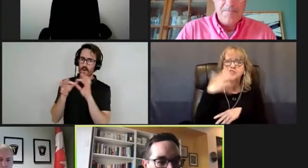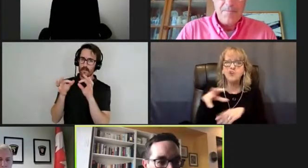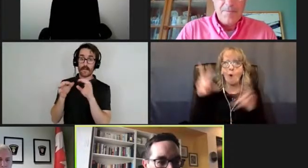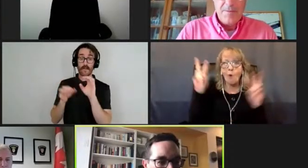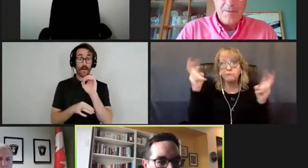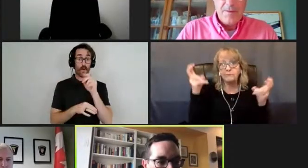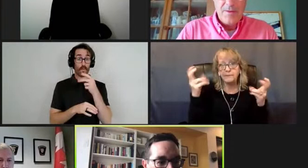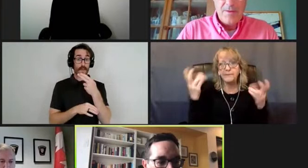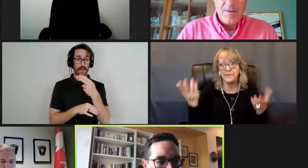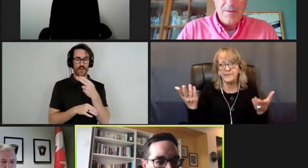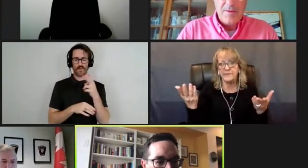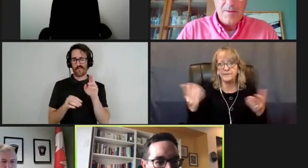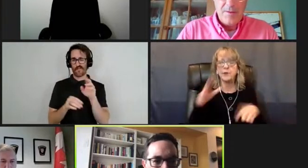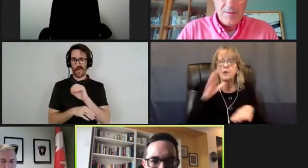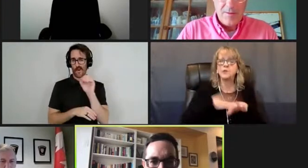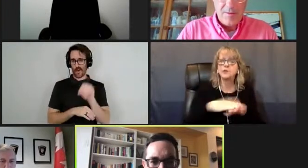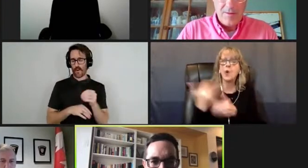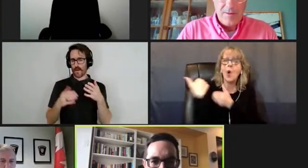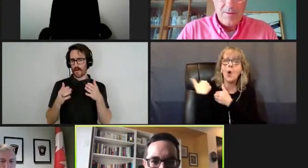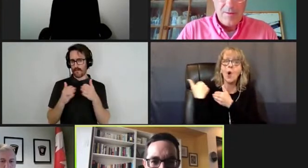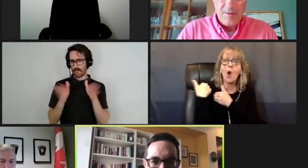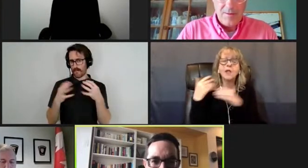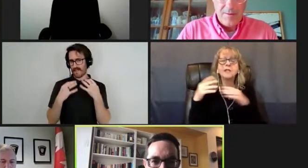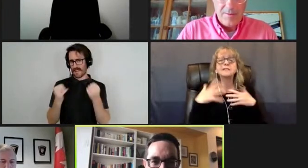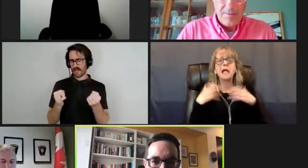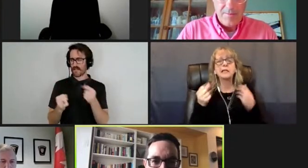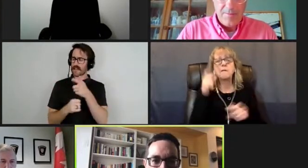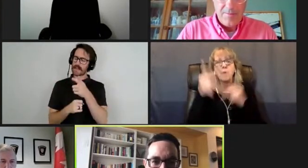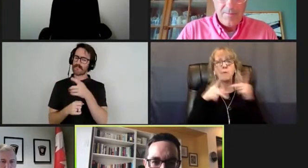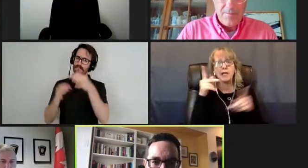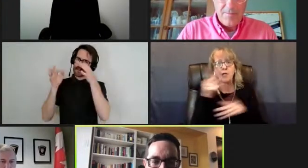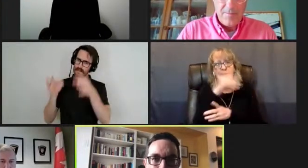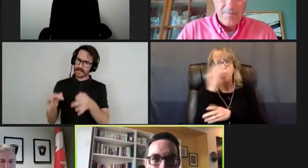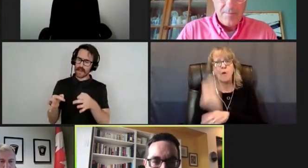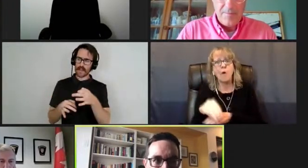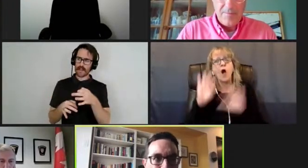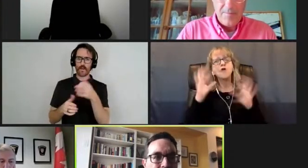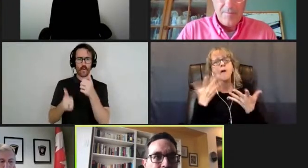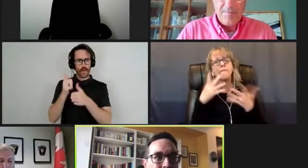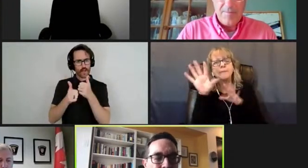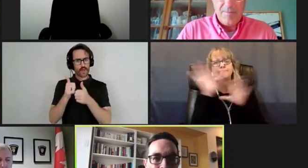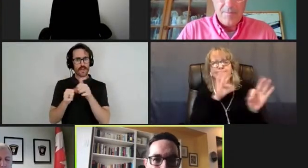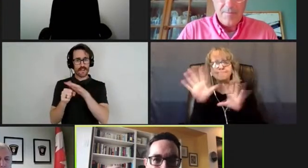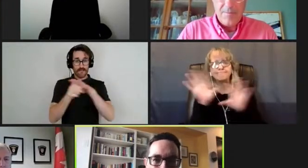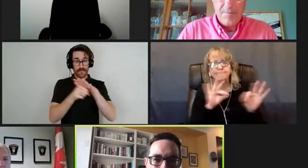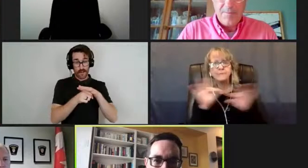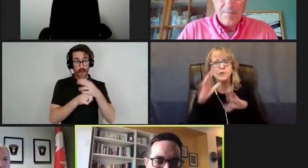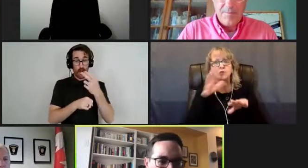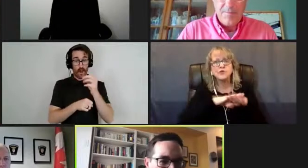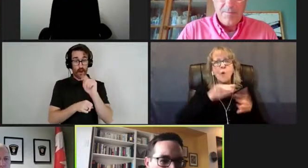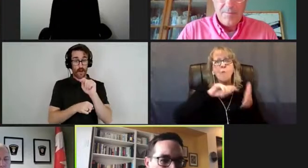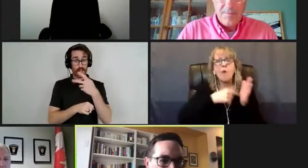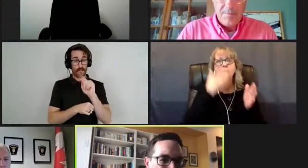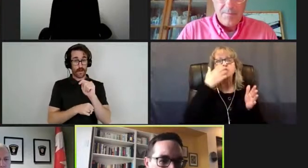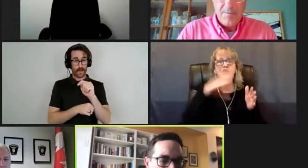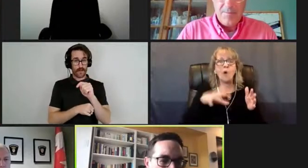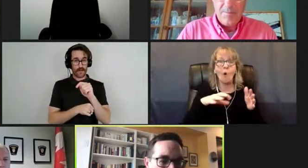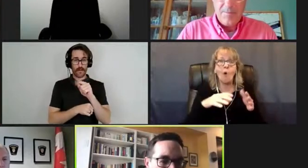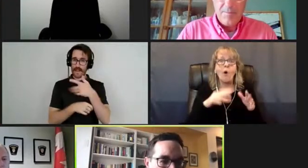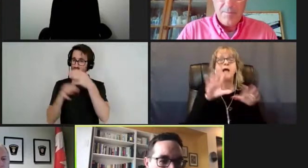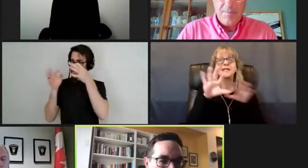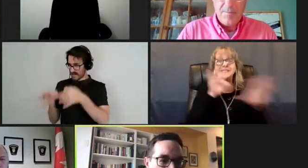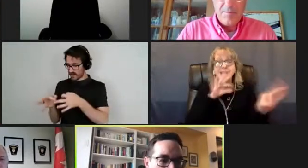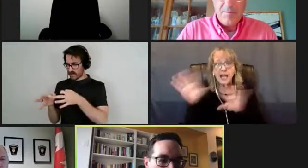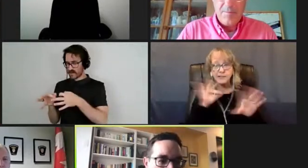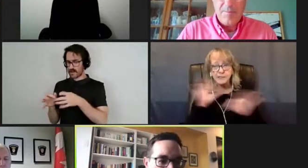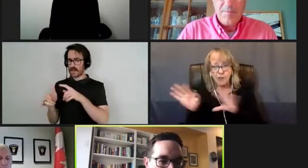on the provincial selection of hotspots. First of all, the selection, and second, around the decision-making